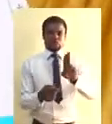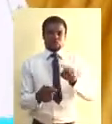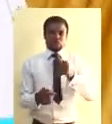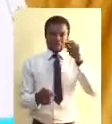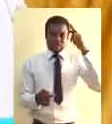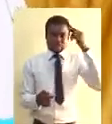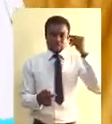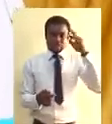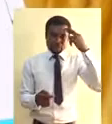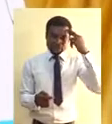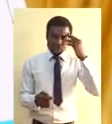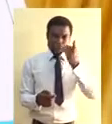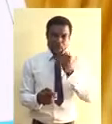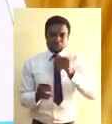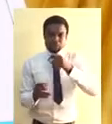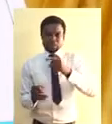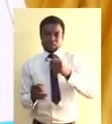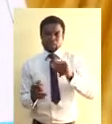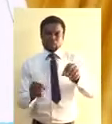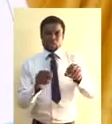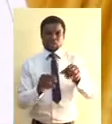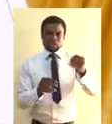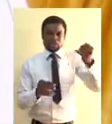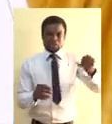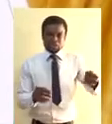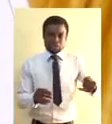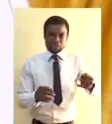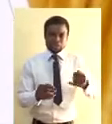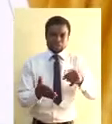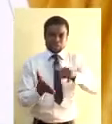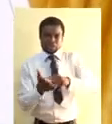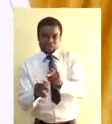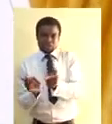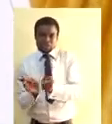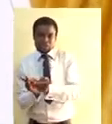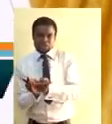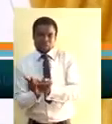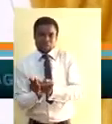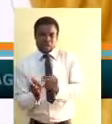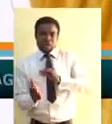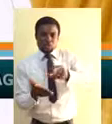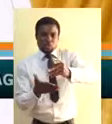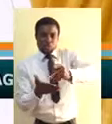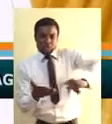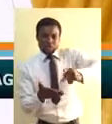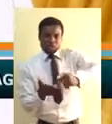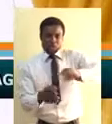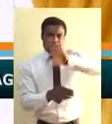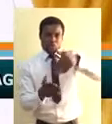slanting this side is because I'm cutting all this place out. So I'm slanting the other side too. Triangle. I'm cutting all this part